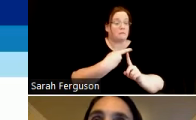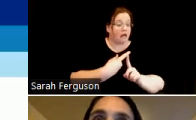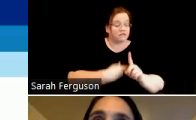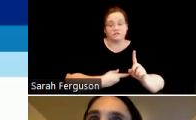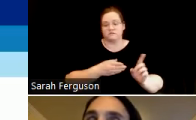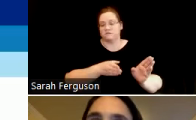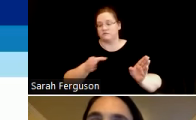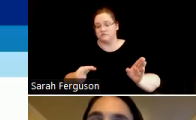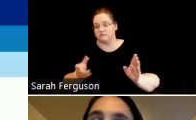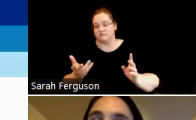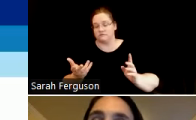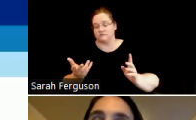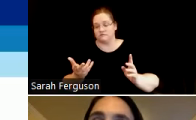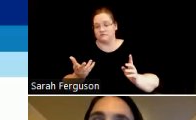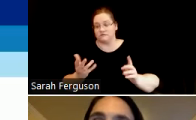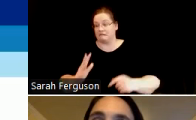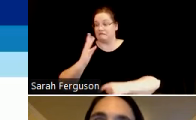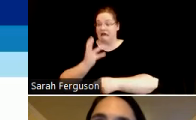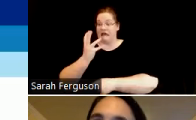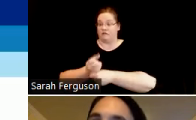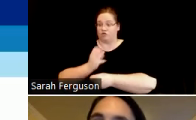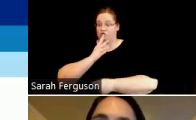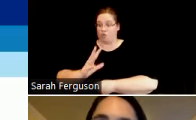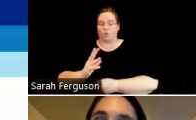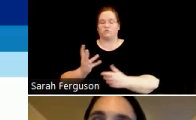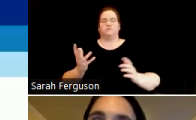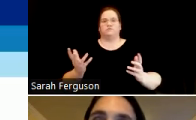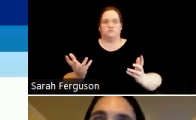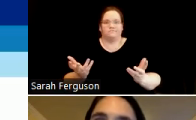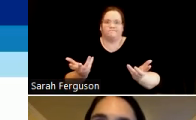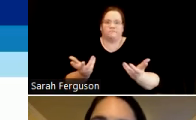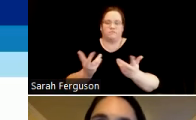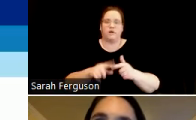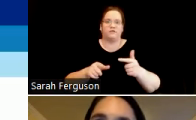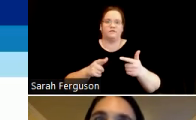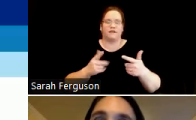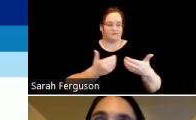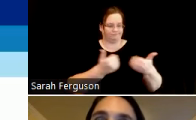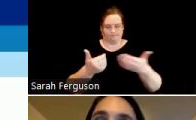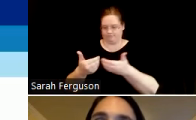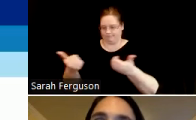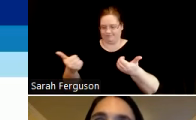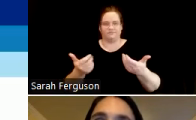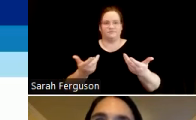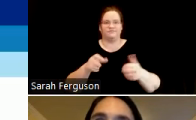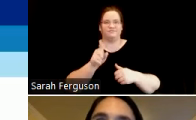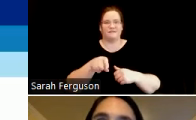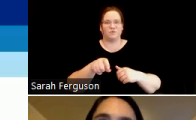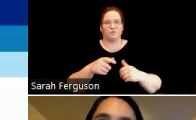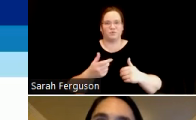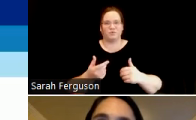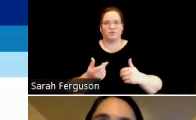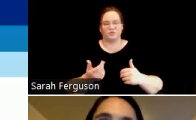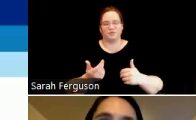is exactly 5 years, but sometimes we just have a arbitrary cutoff and that